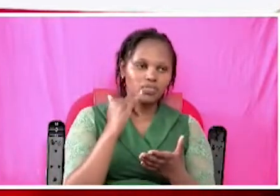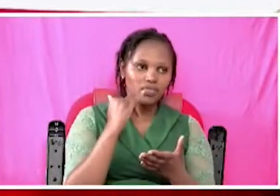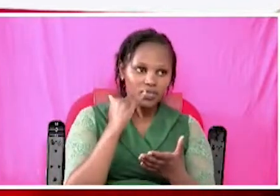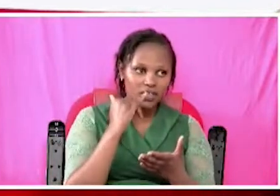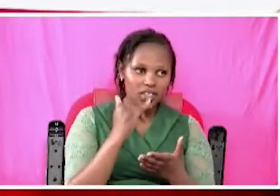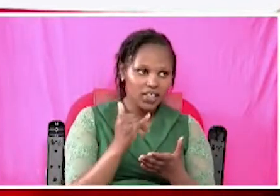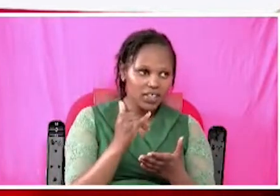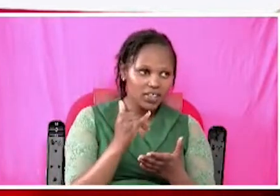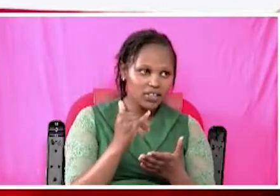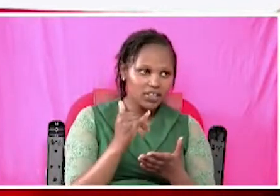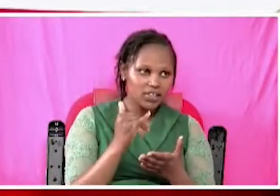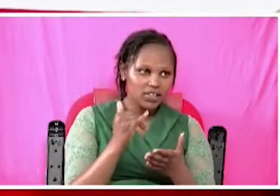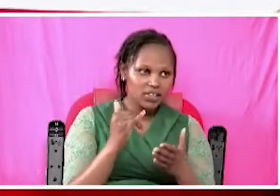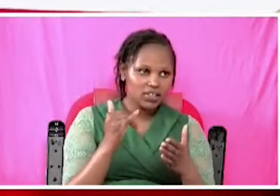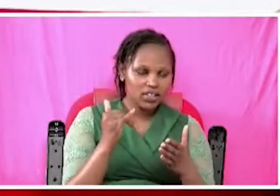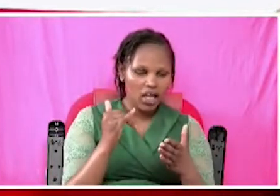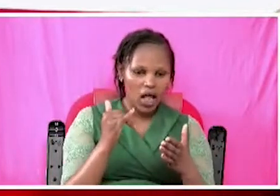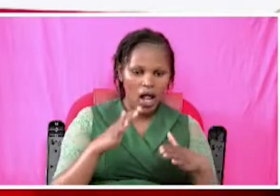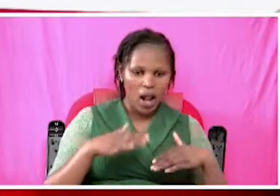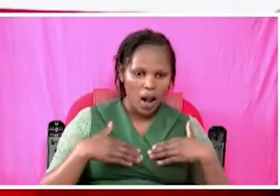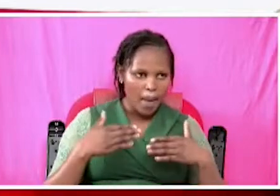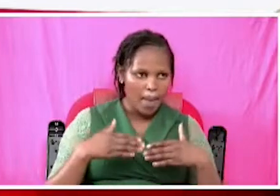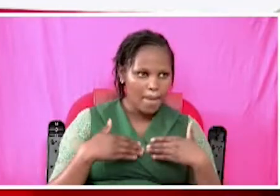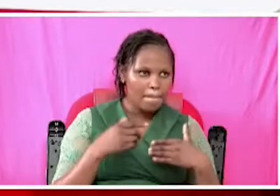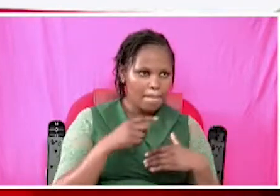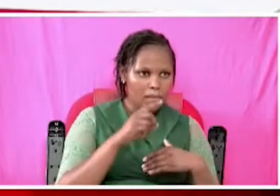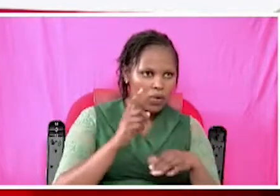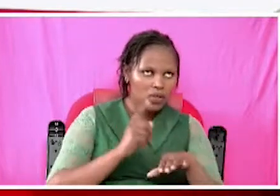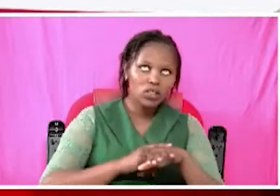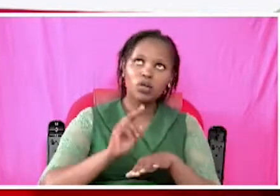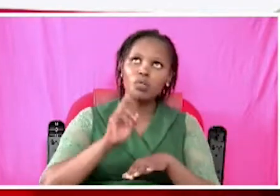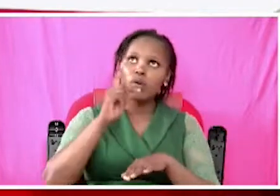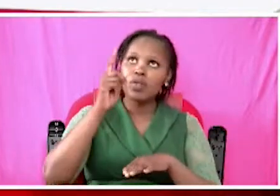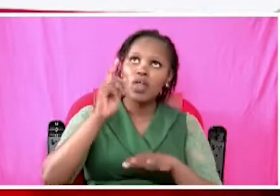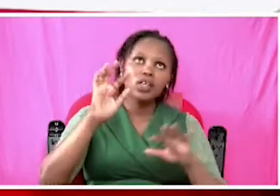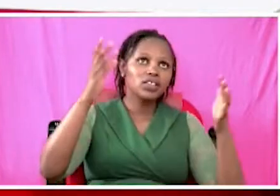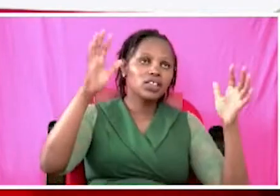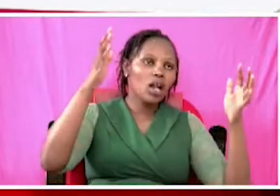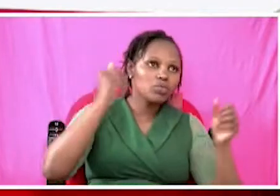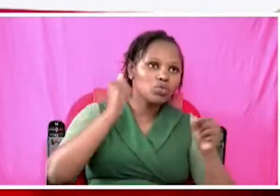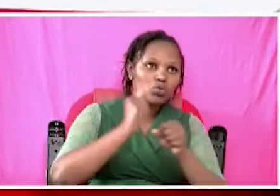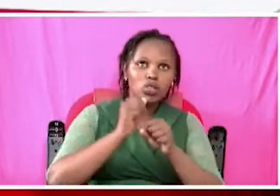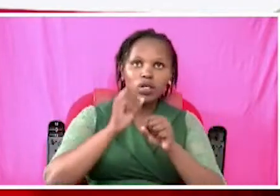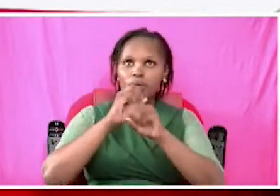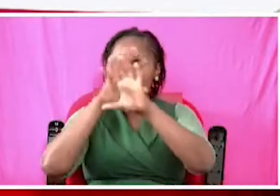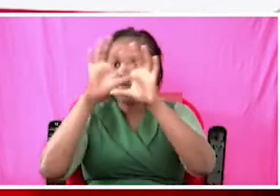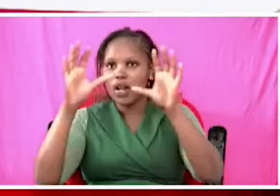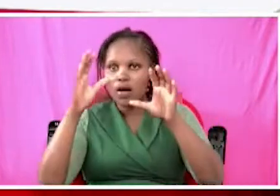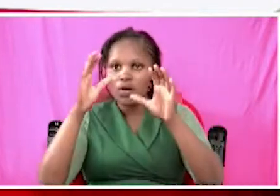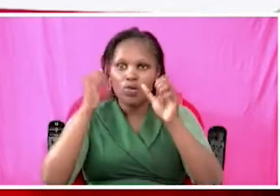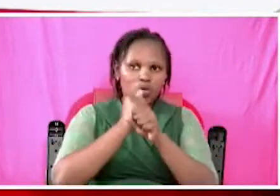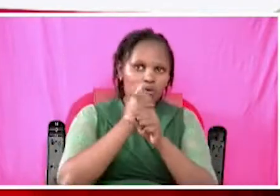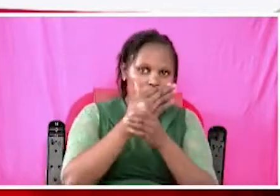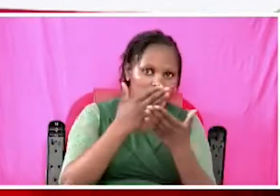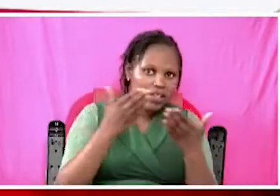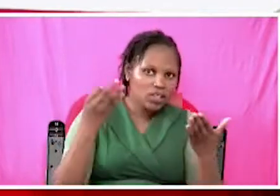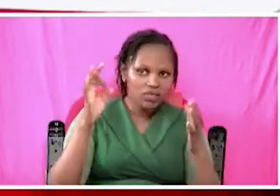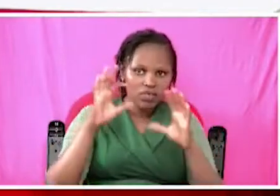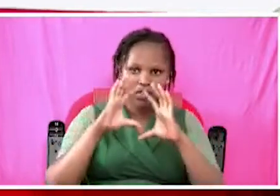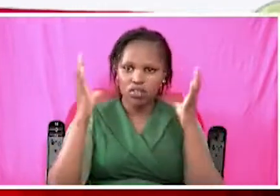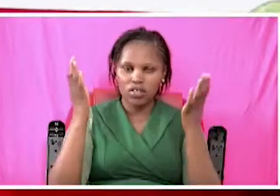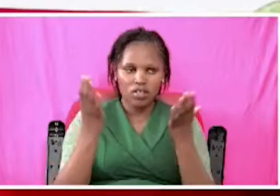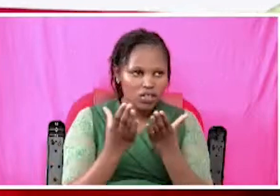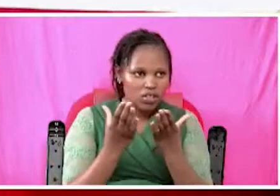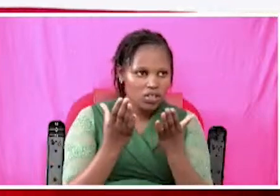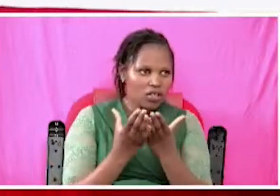are up there celebrating and doing great things, miracles, performing things for the world. He is as happy with